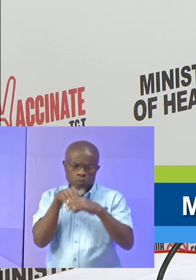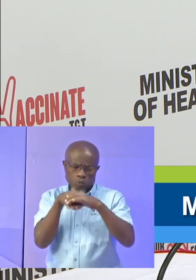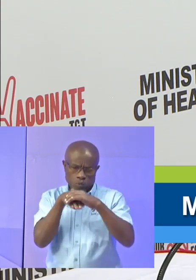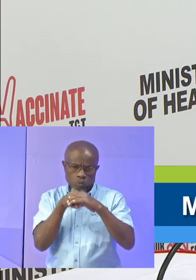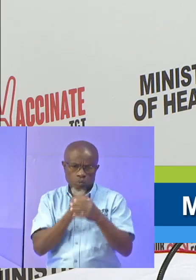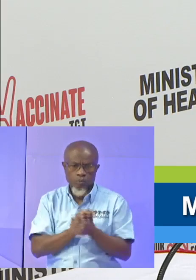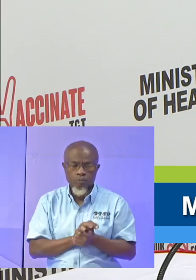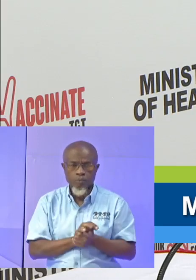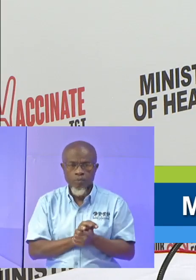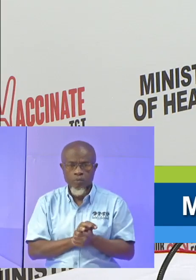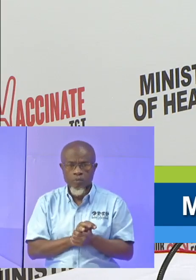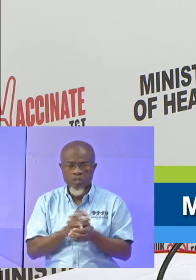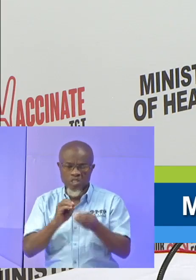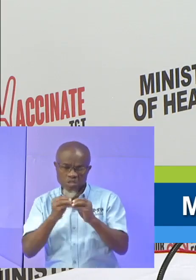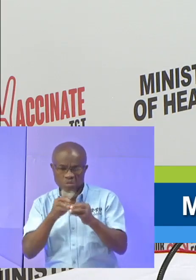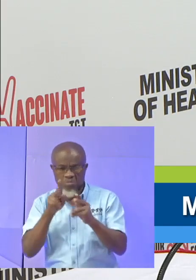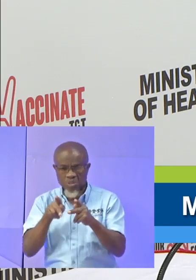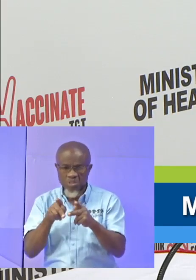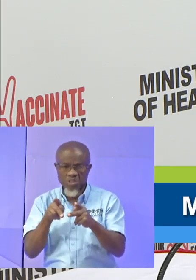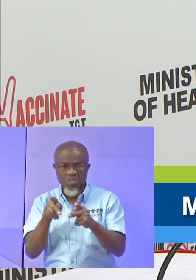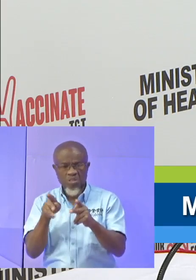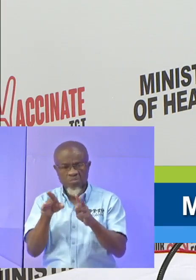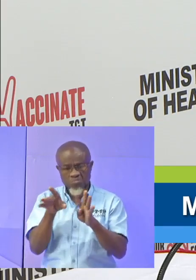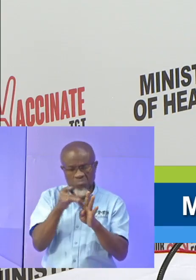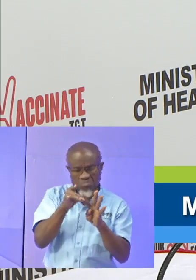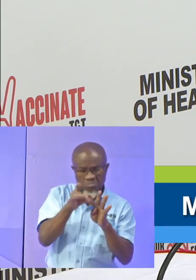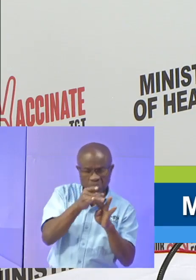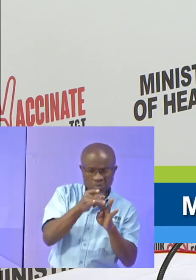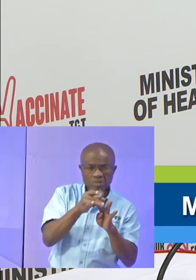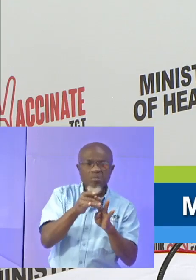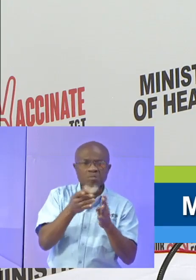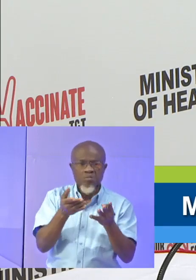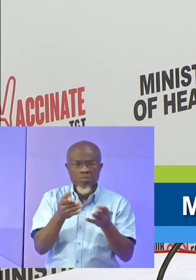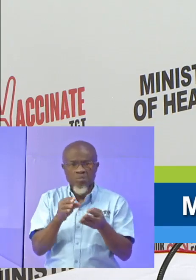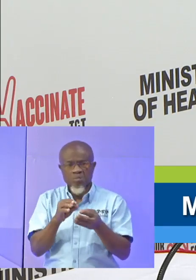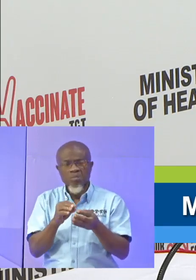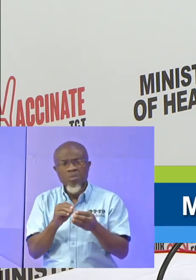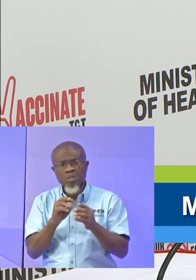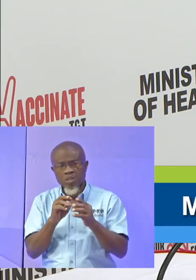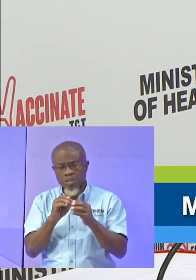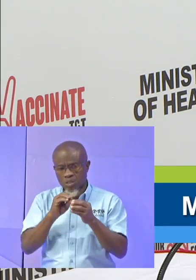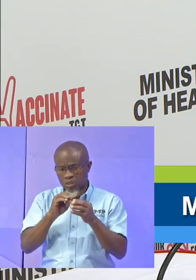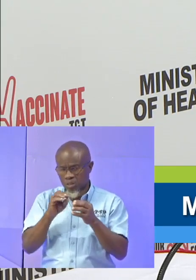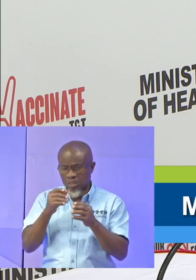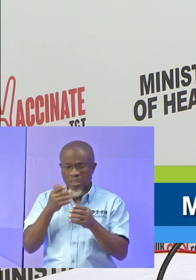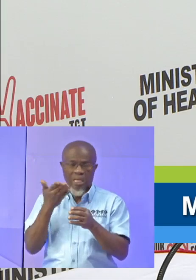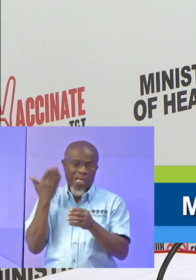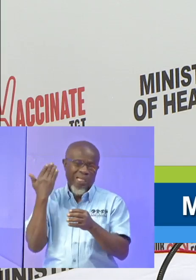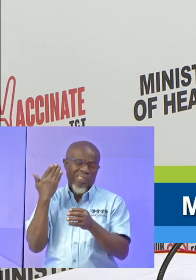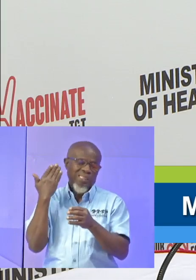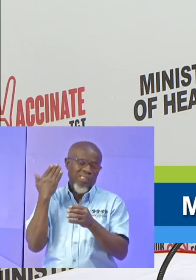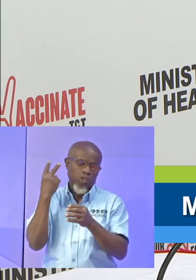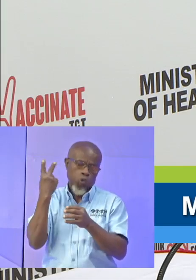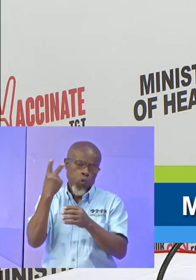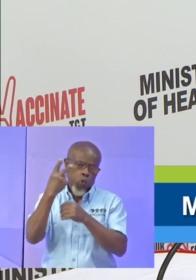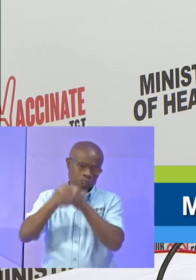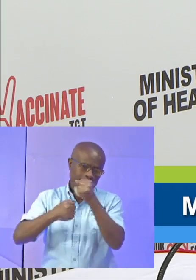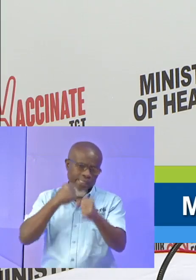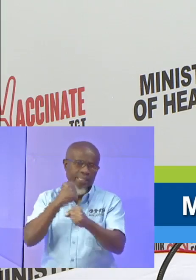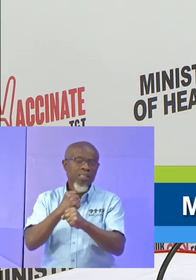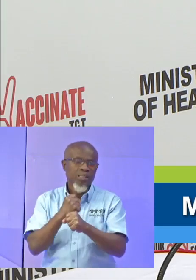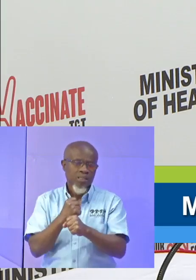of persons that have been infected over the last 2 years is a contributing factor as well, meaning those who would have gotten some